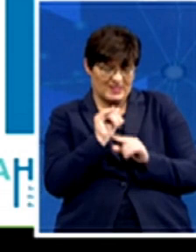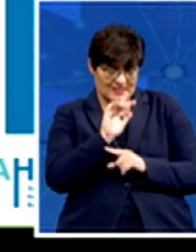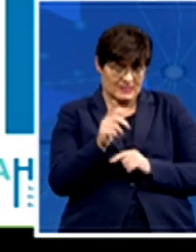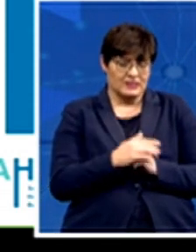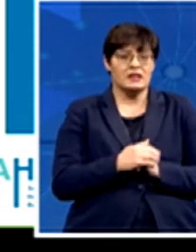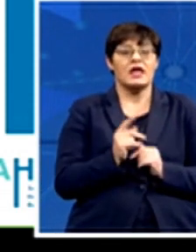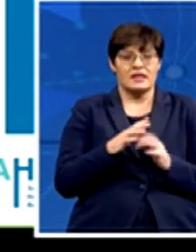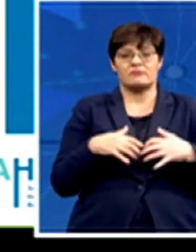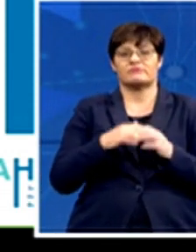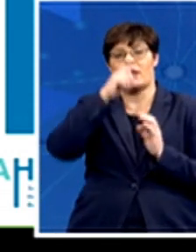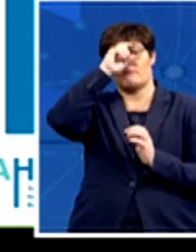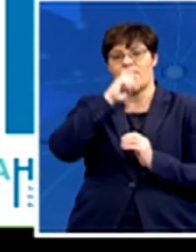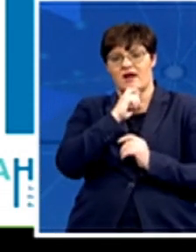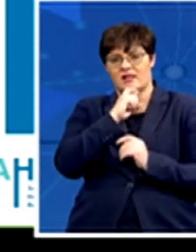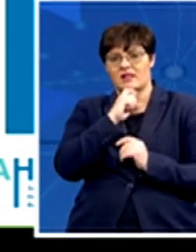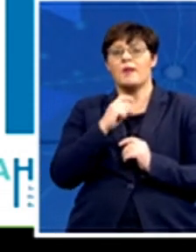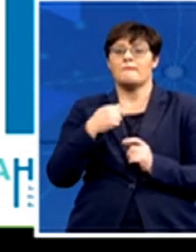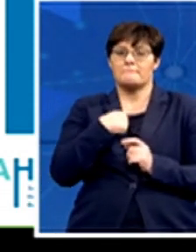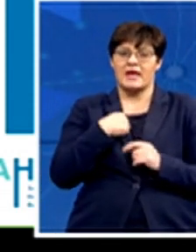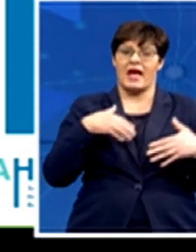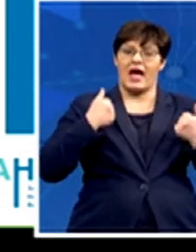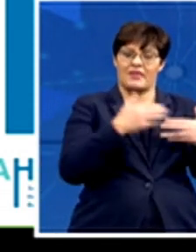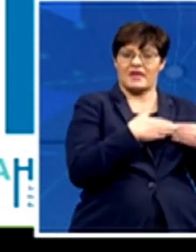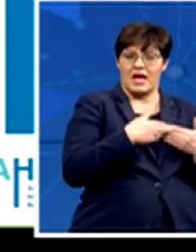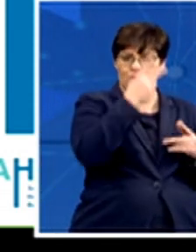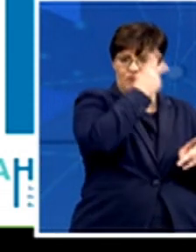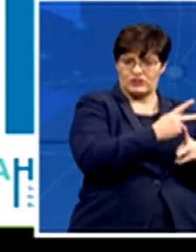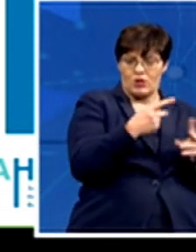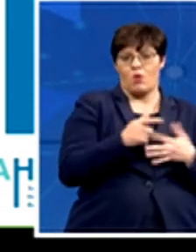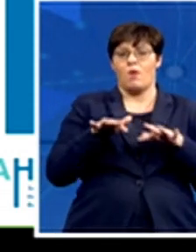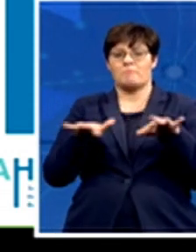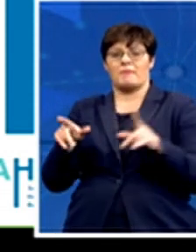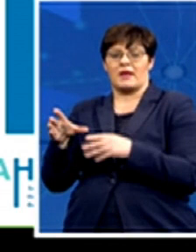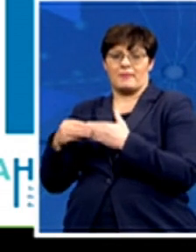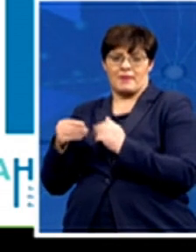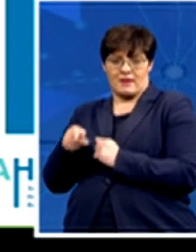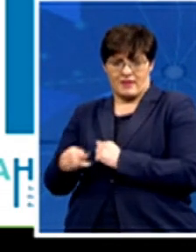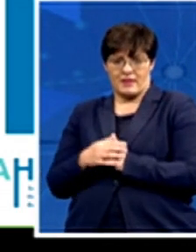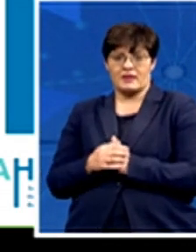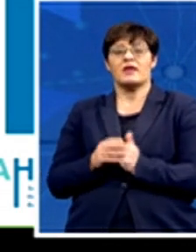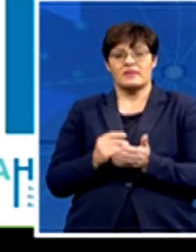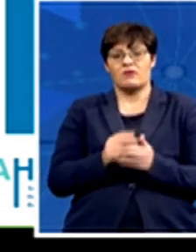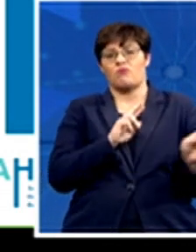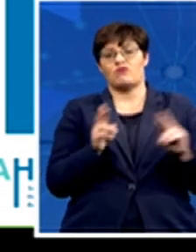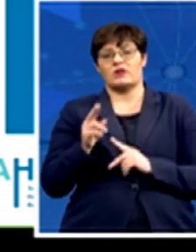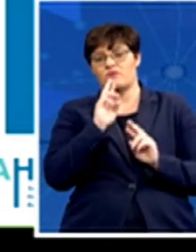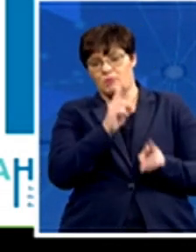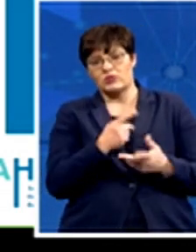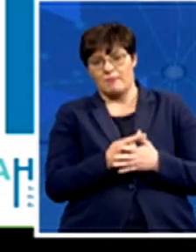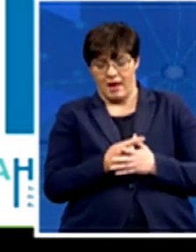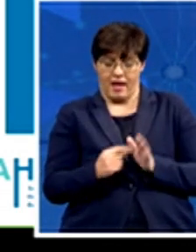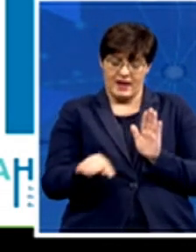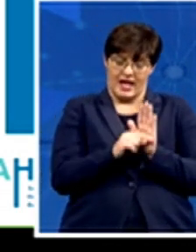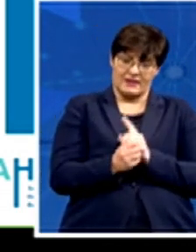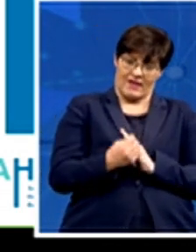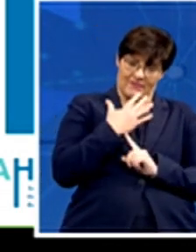healthcare professional or you're a member of the public. Then you are ready to report either your adverse drug reaction or adverse